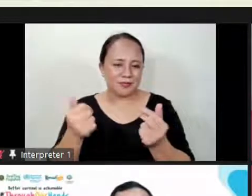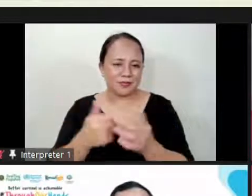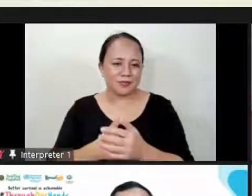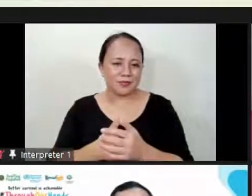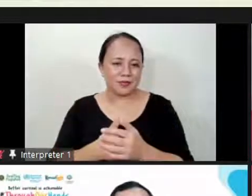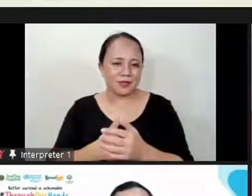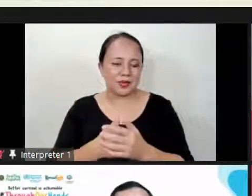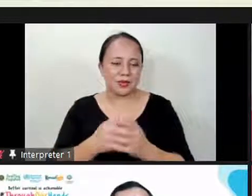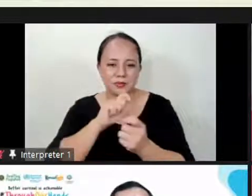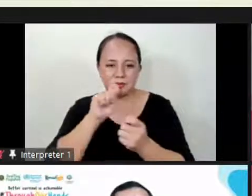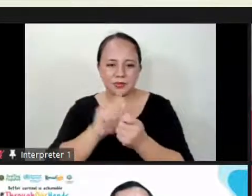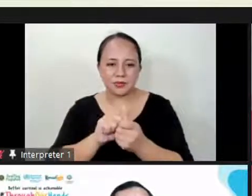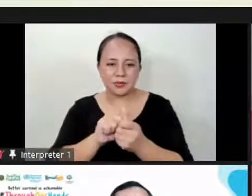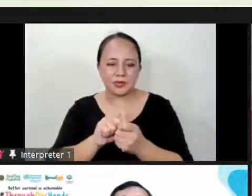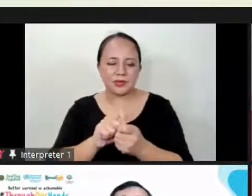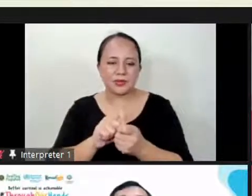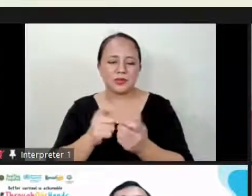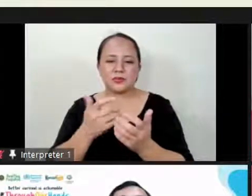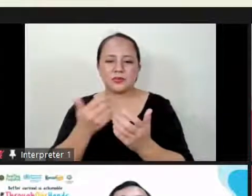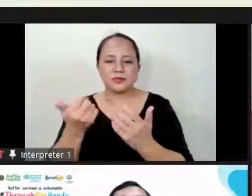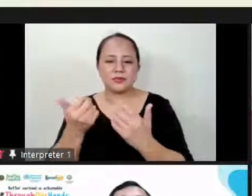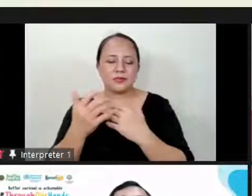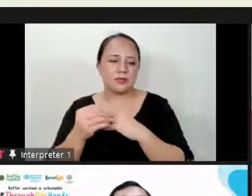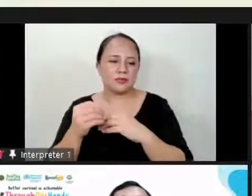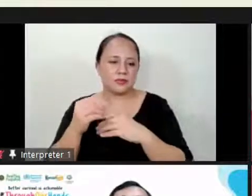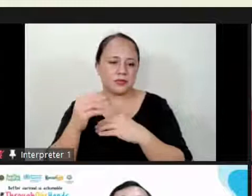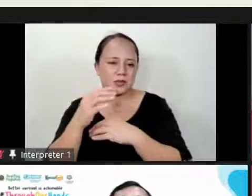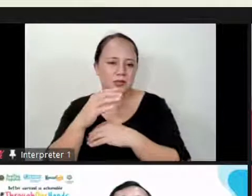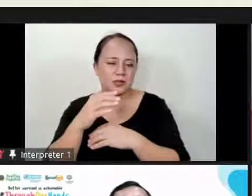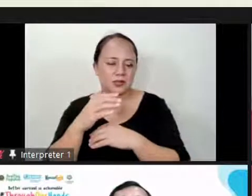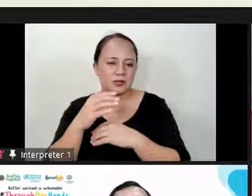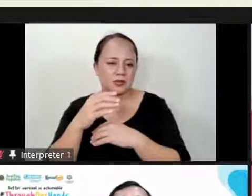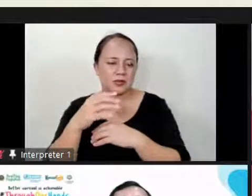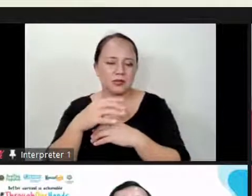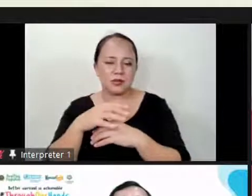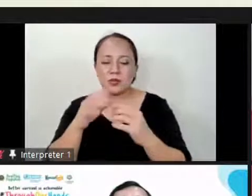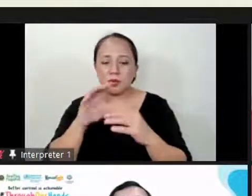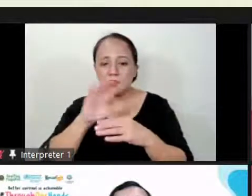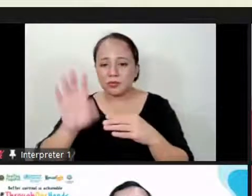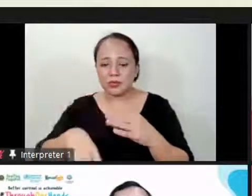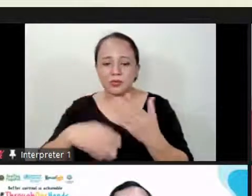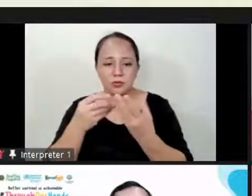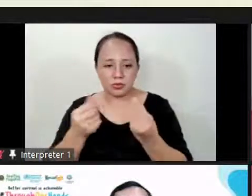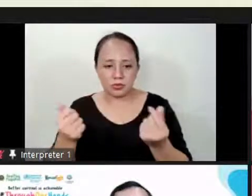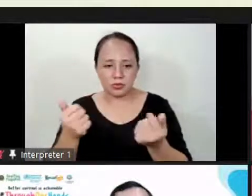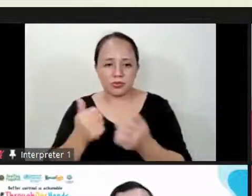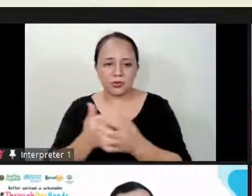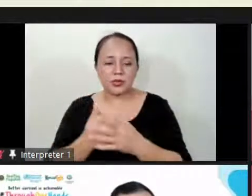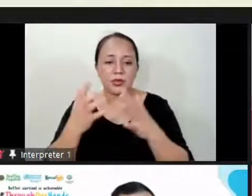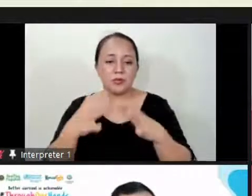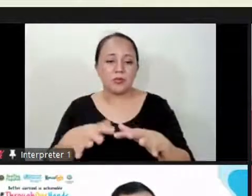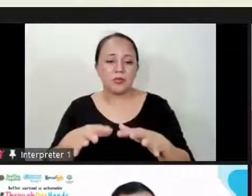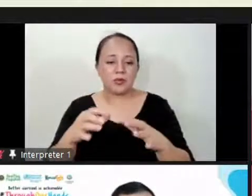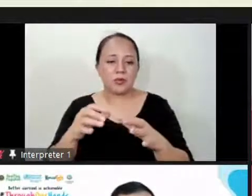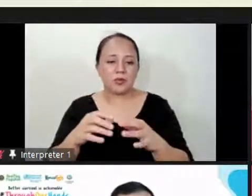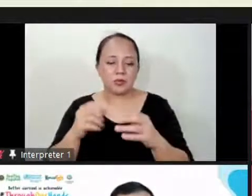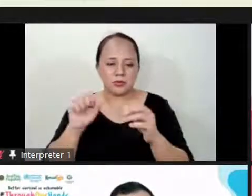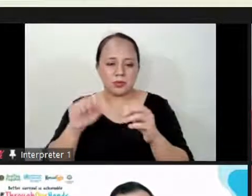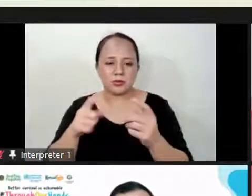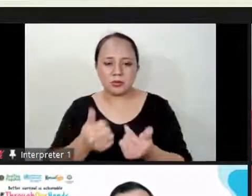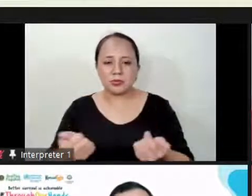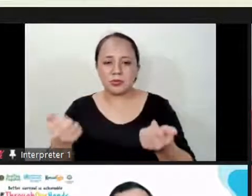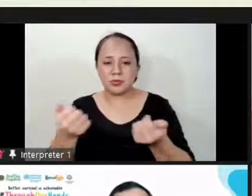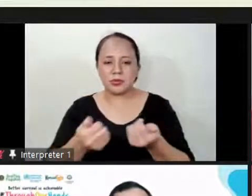low and middle-income countries. Comprehensive treatment is reportedly available in more